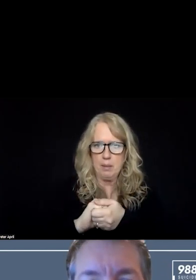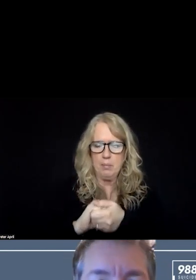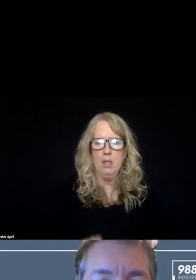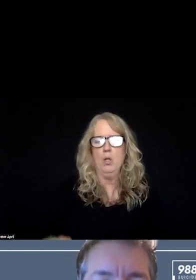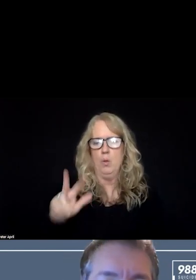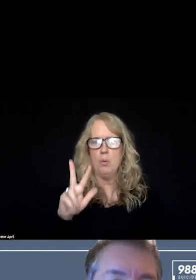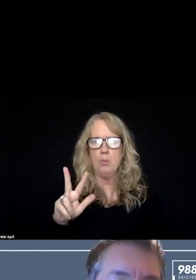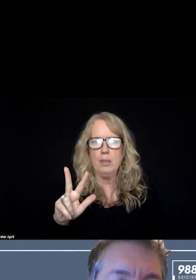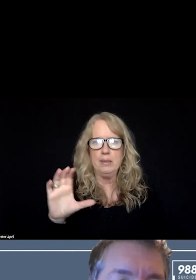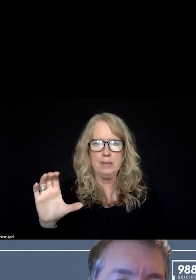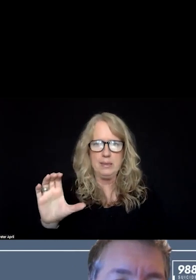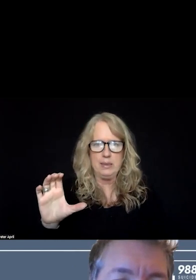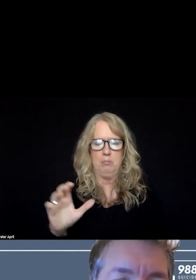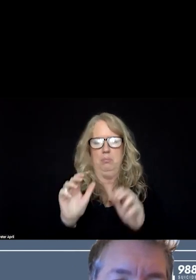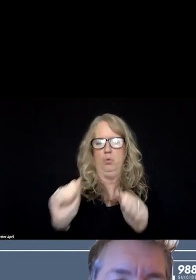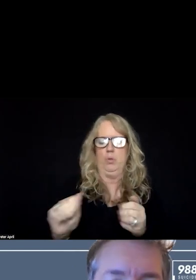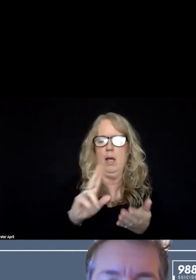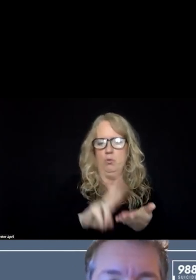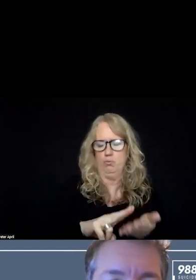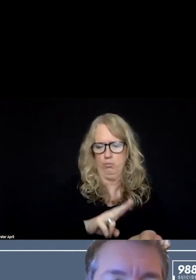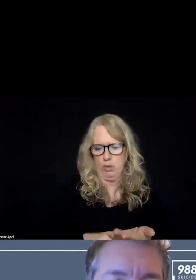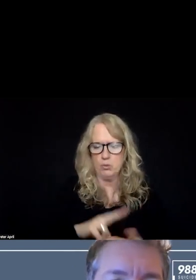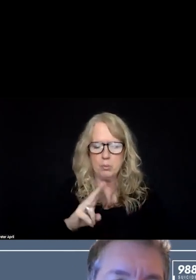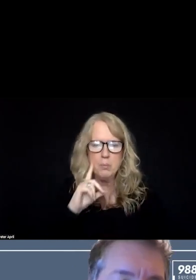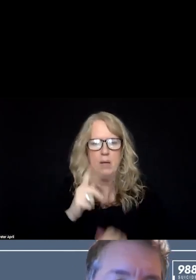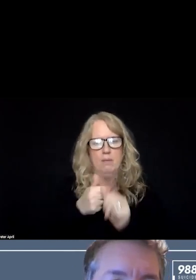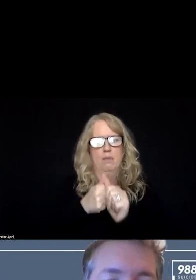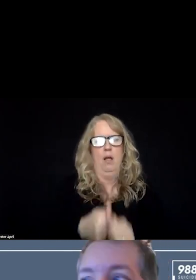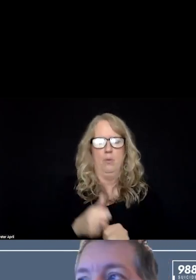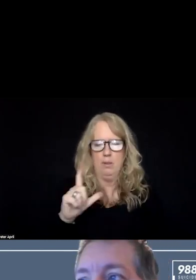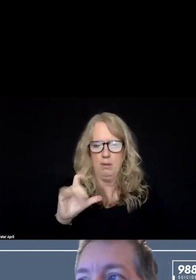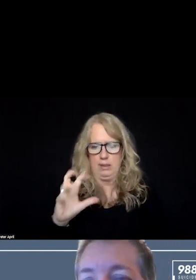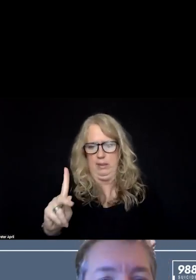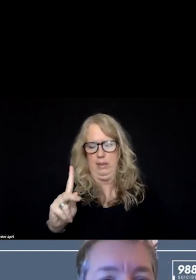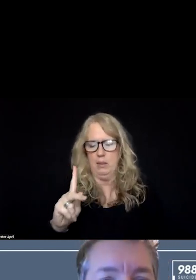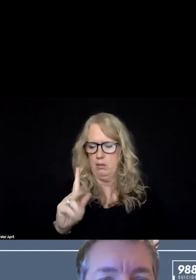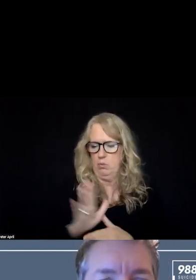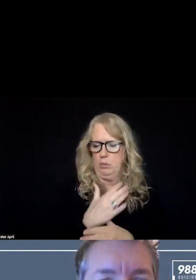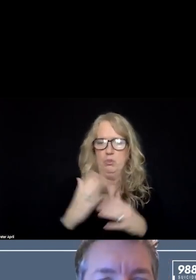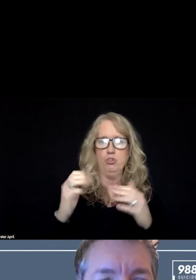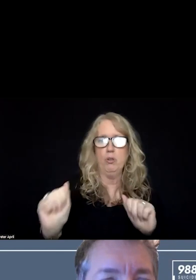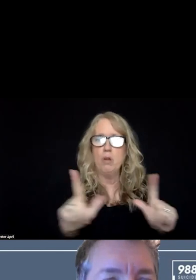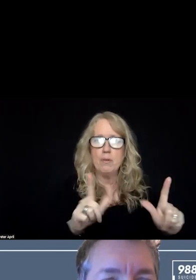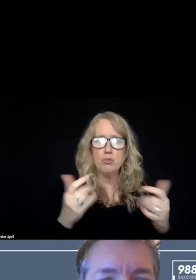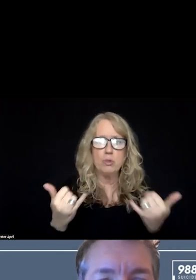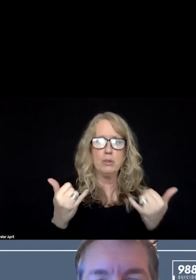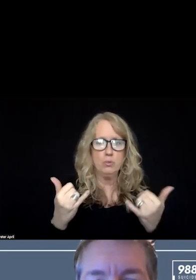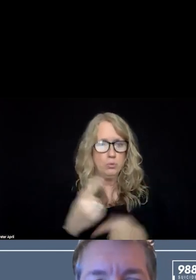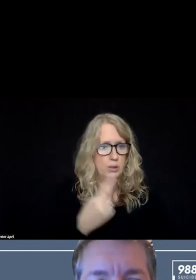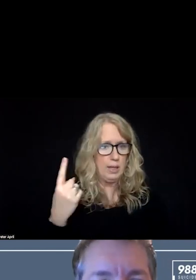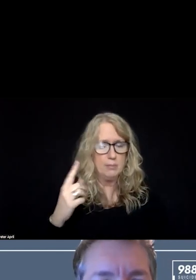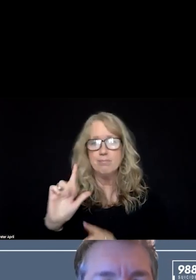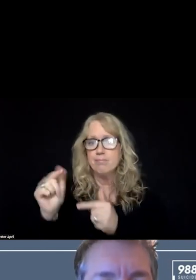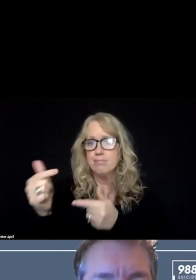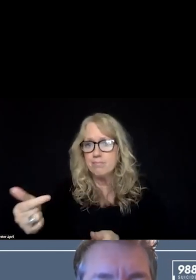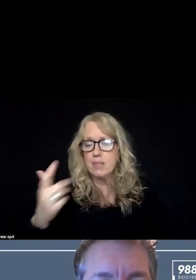session, and you can register for that session by following the link and what's being shared on the screen today. So, Chris, back over to you,